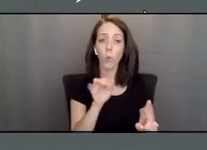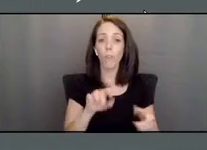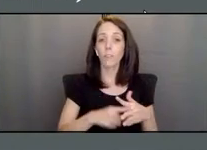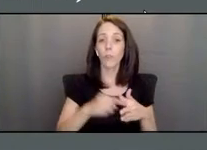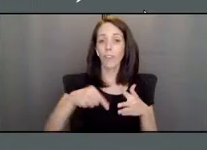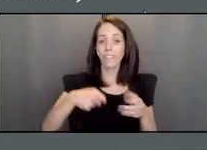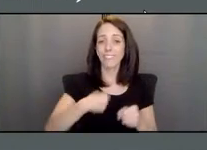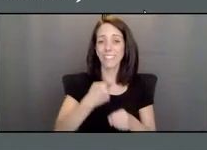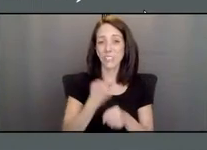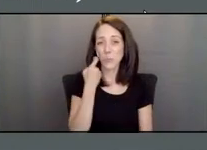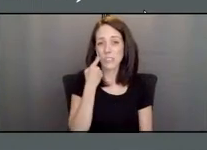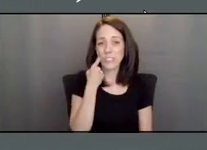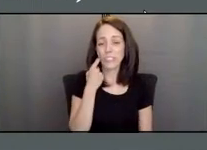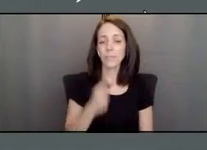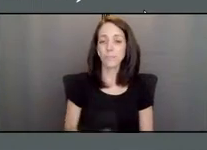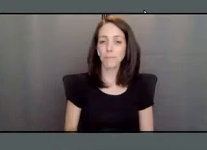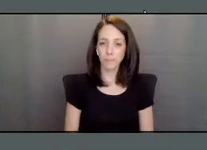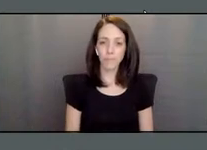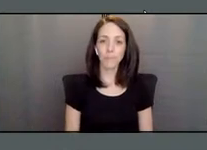this last year. Next slide, please.